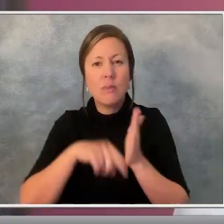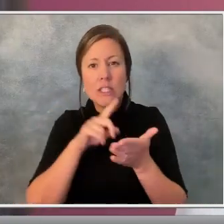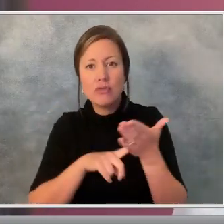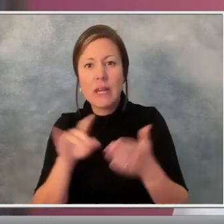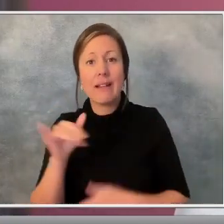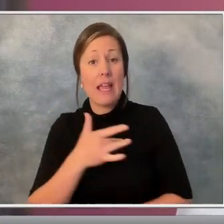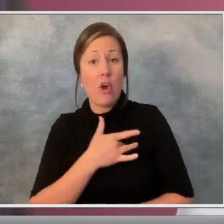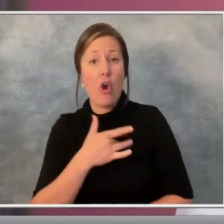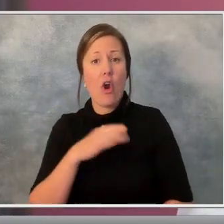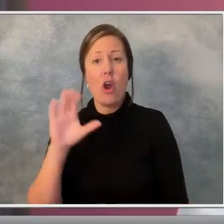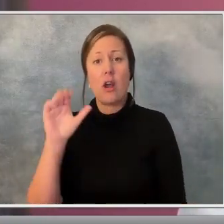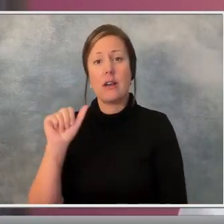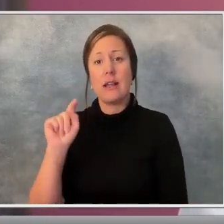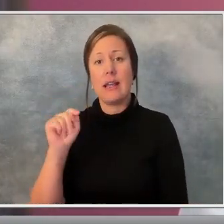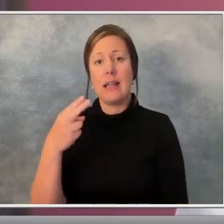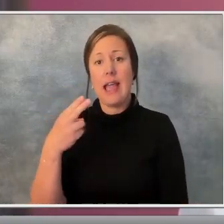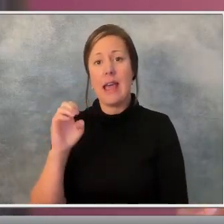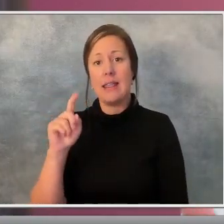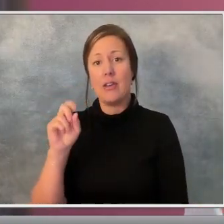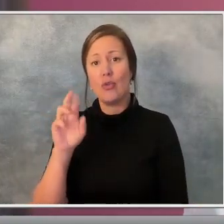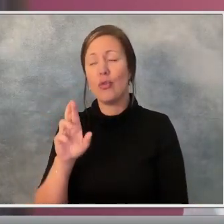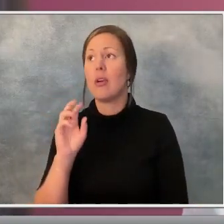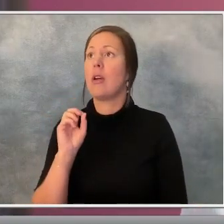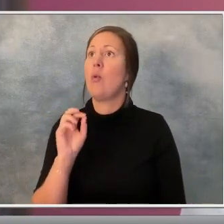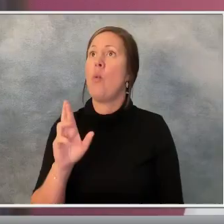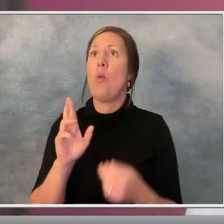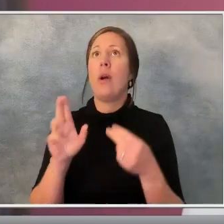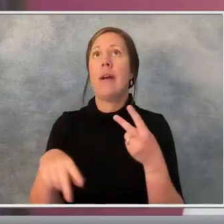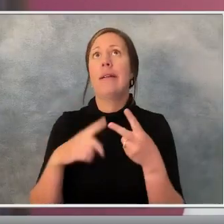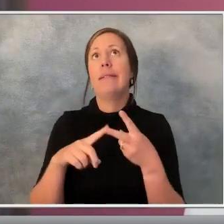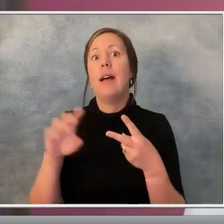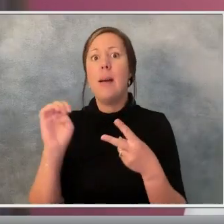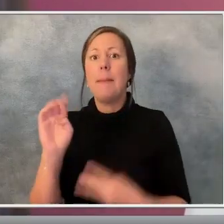an EKG or something to really look at the structure of the heart.